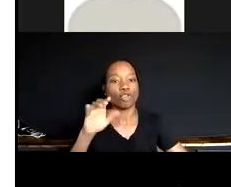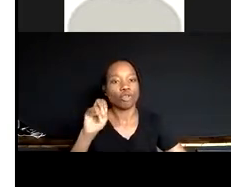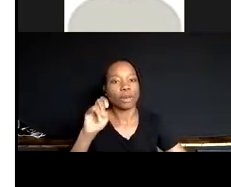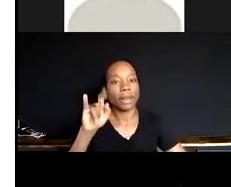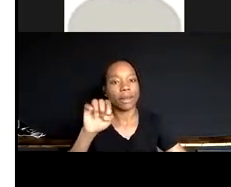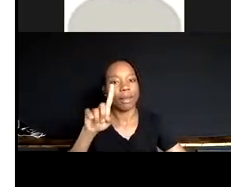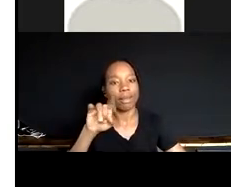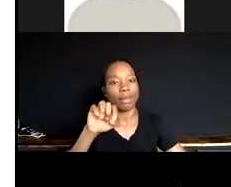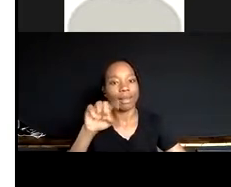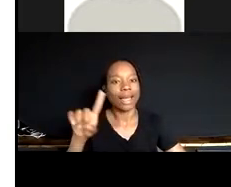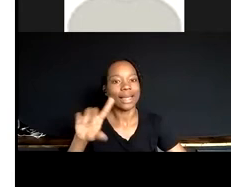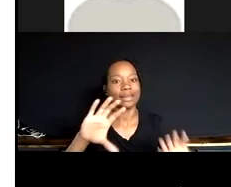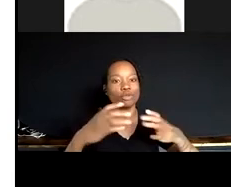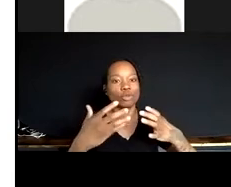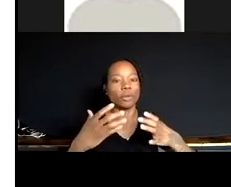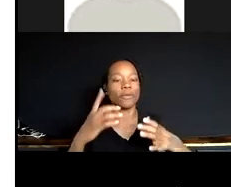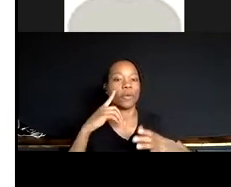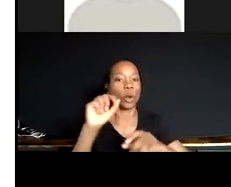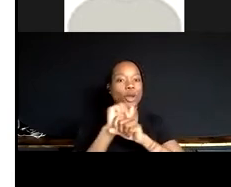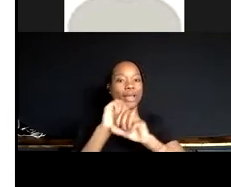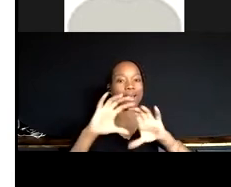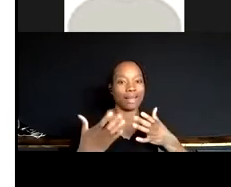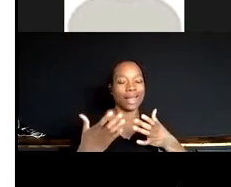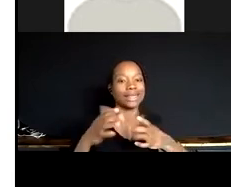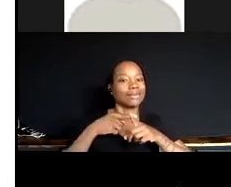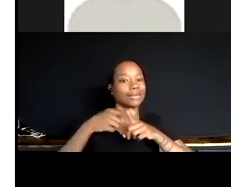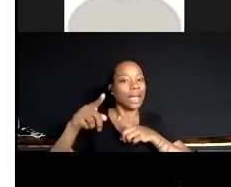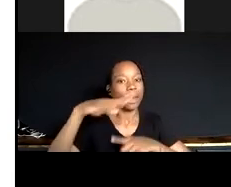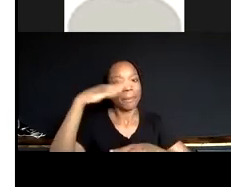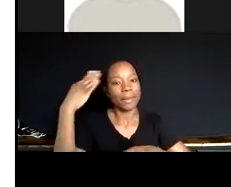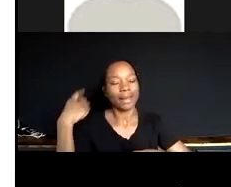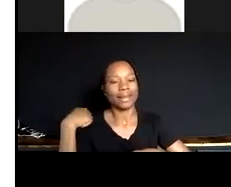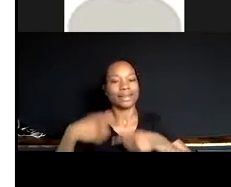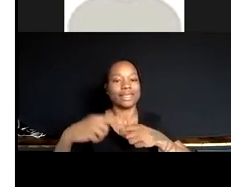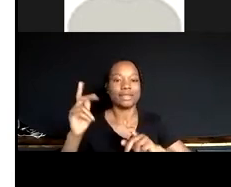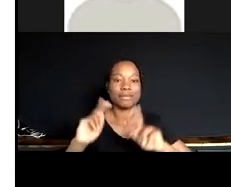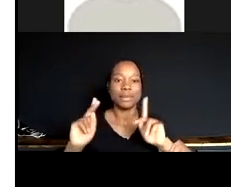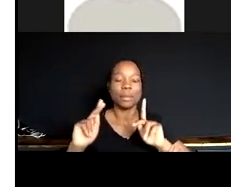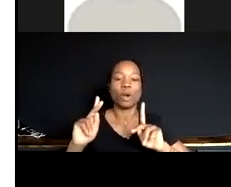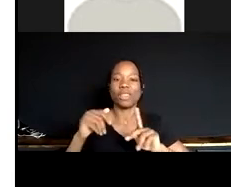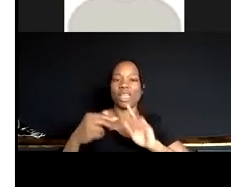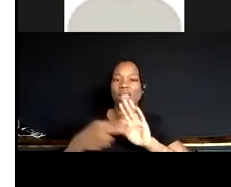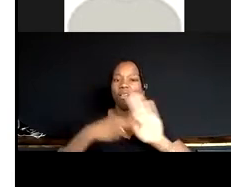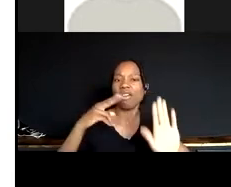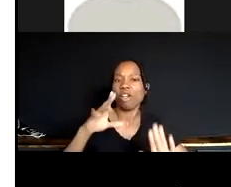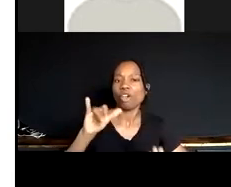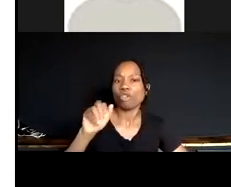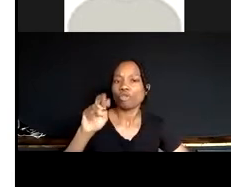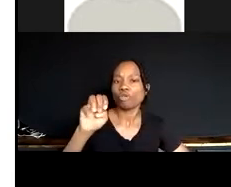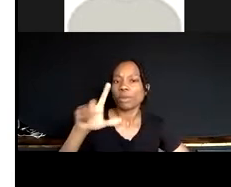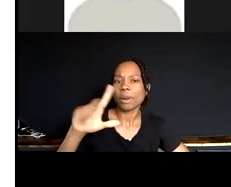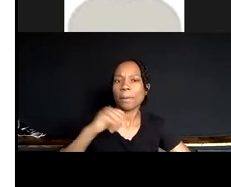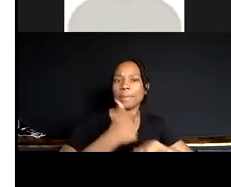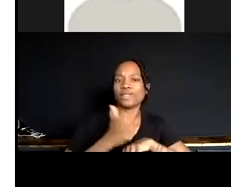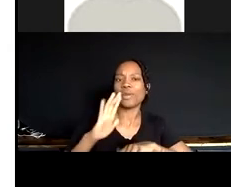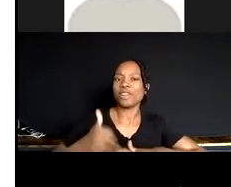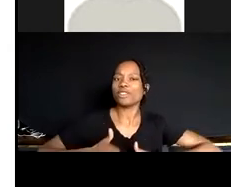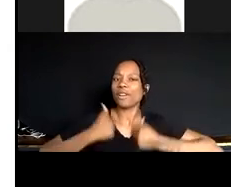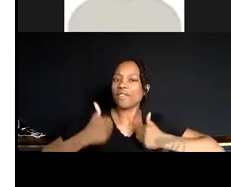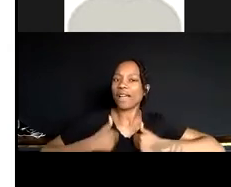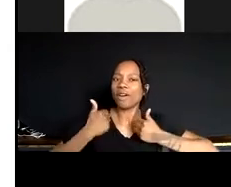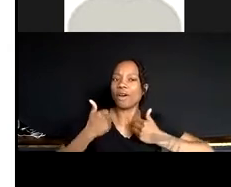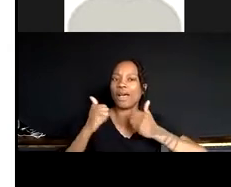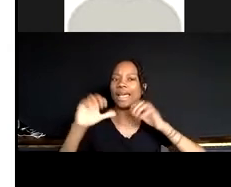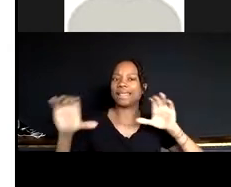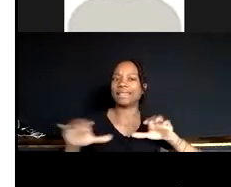So people are criminalized by their survival activities, not because they're necessarily in the criminal legal system, but because